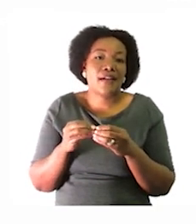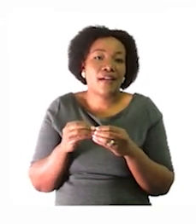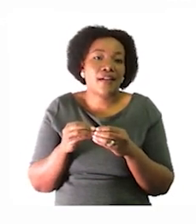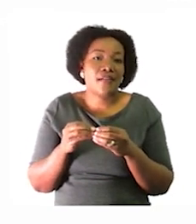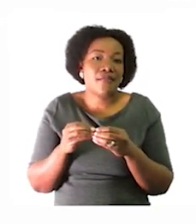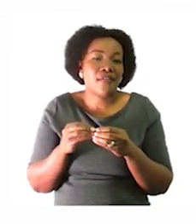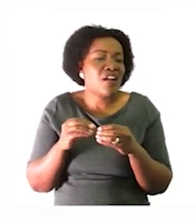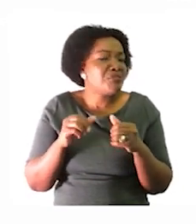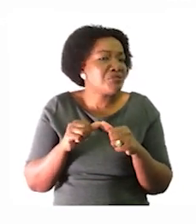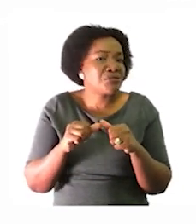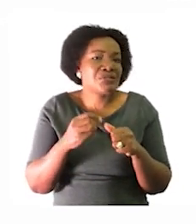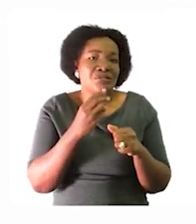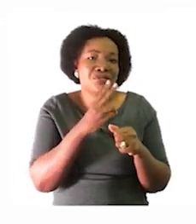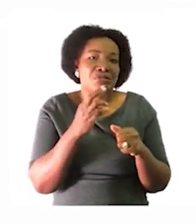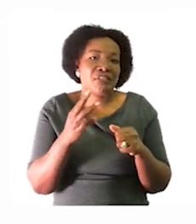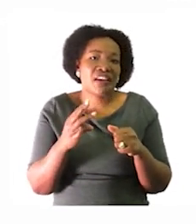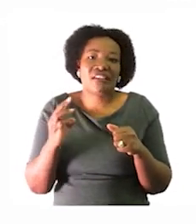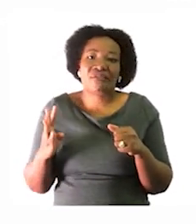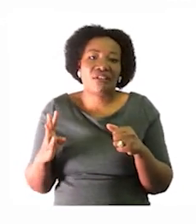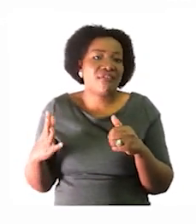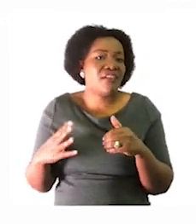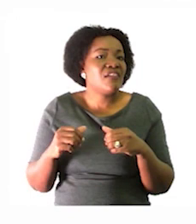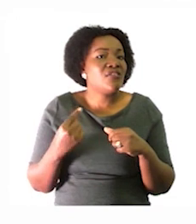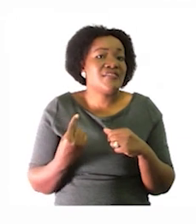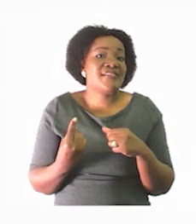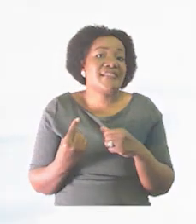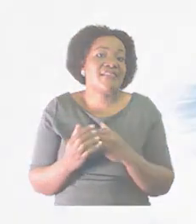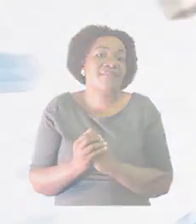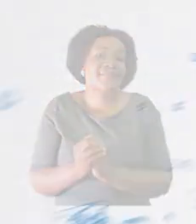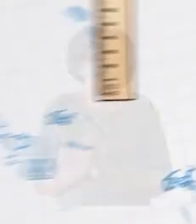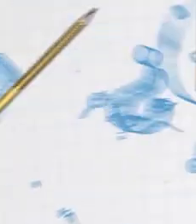number 2, 3, 4, and 5.